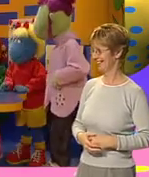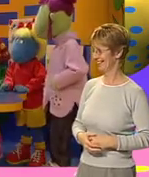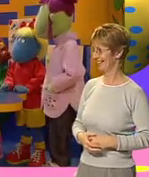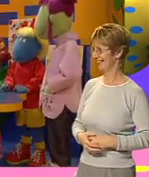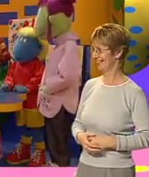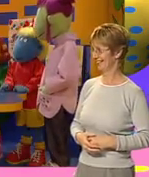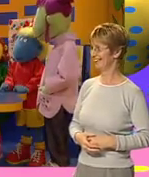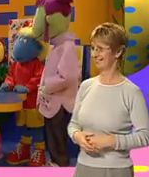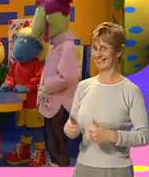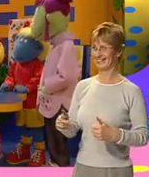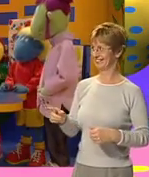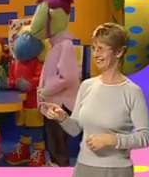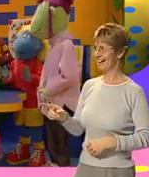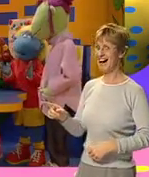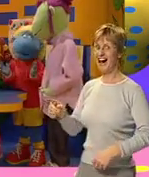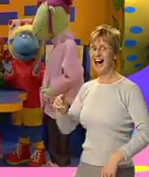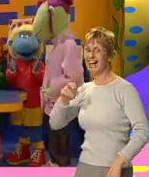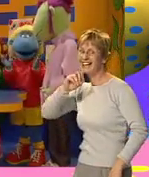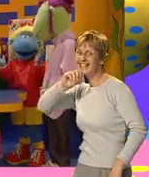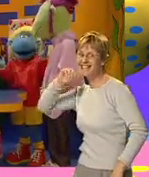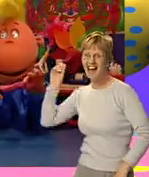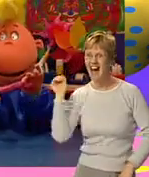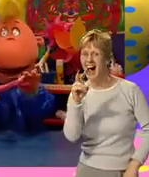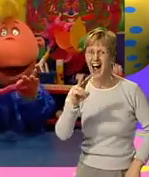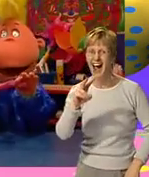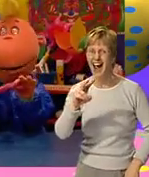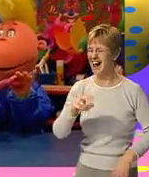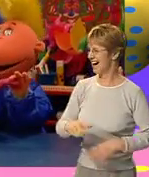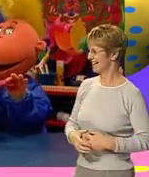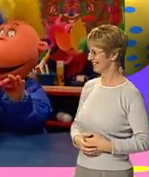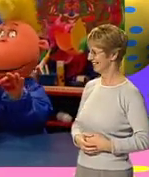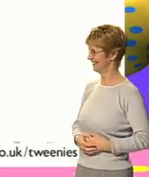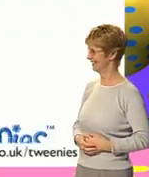Right. A snake! Yeah!